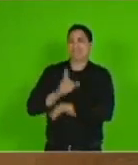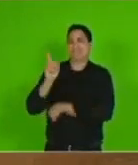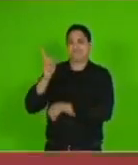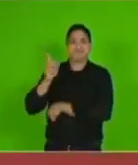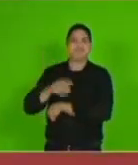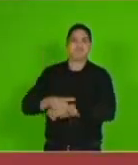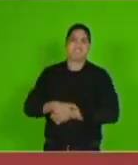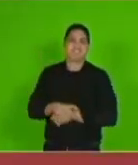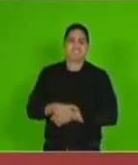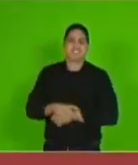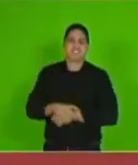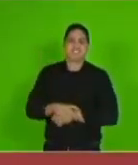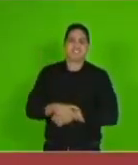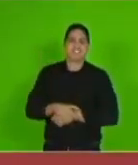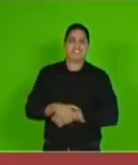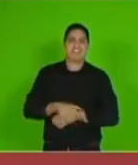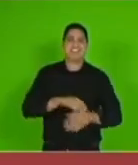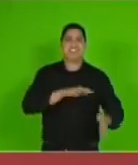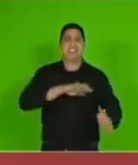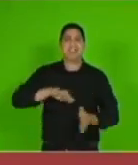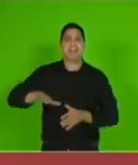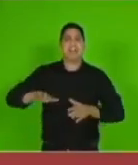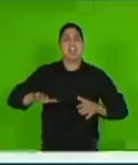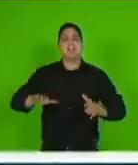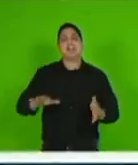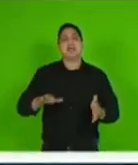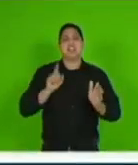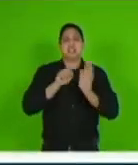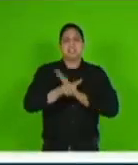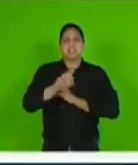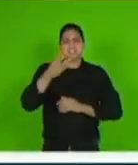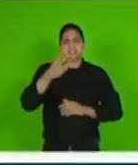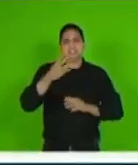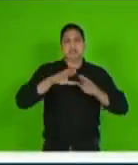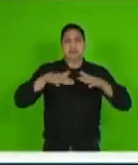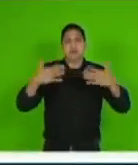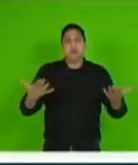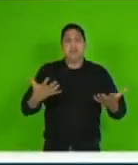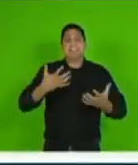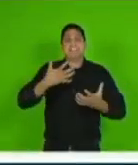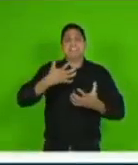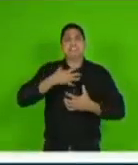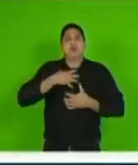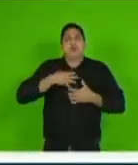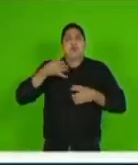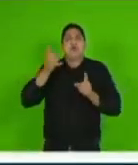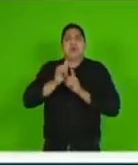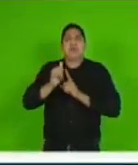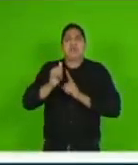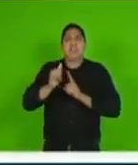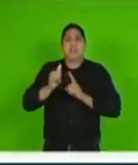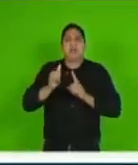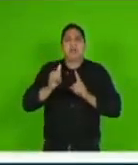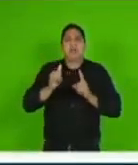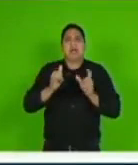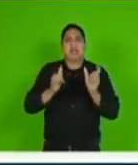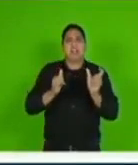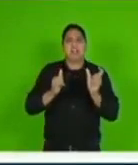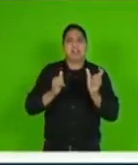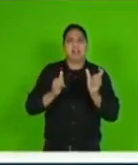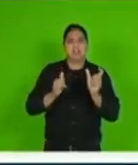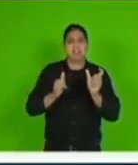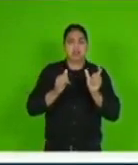Not in many years, not for many years. So what is the prophetic meaning of